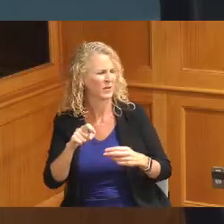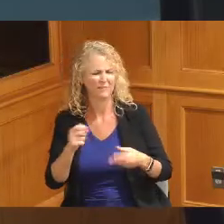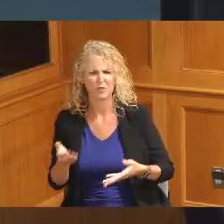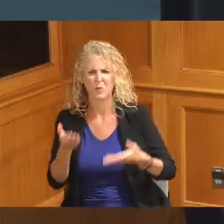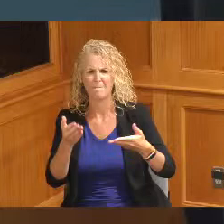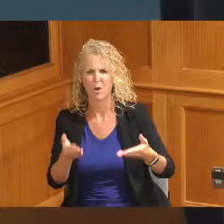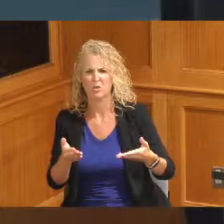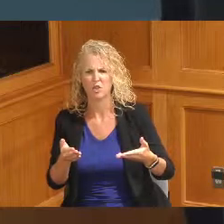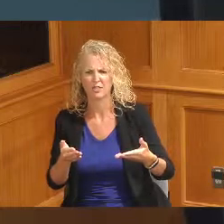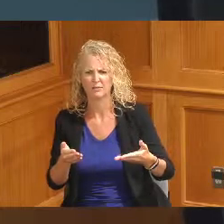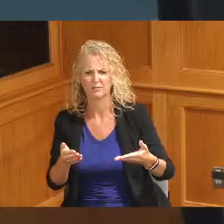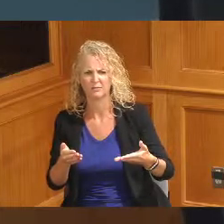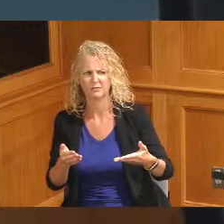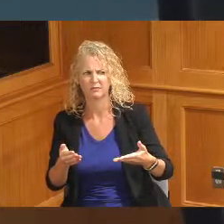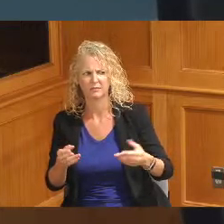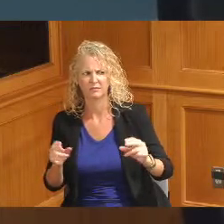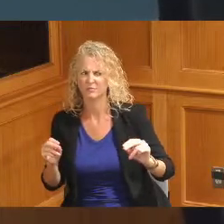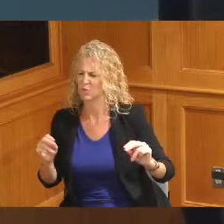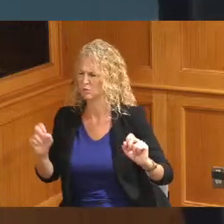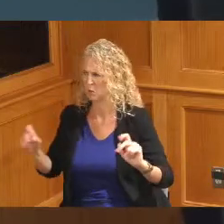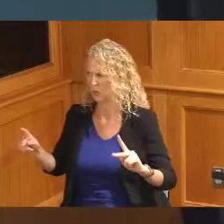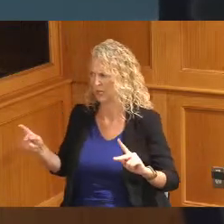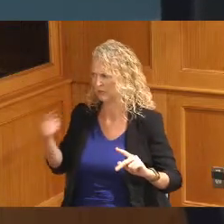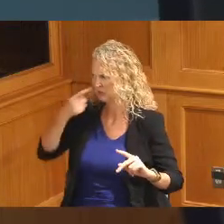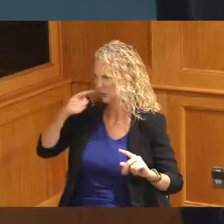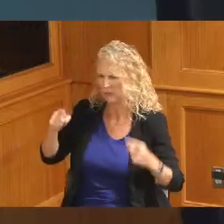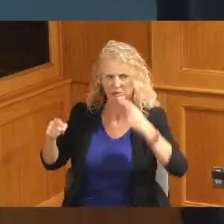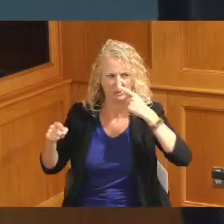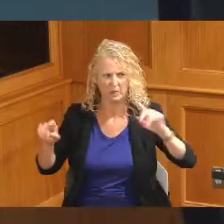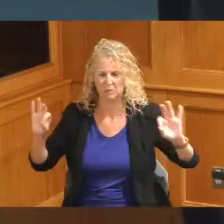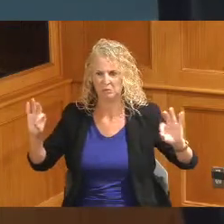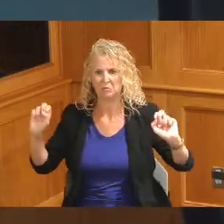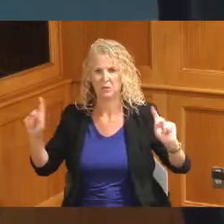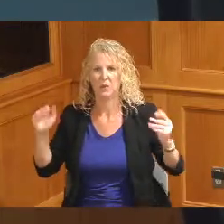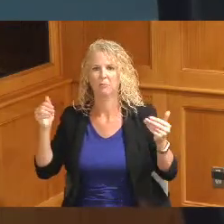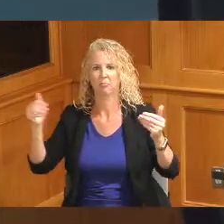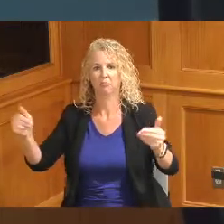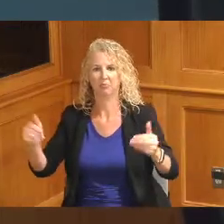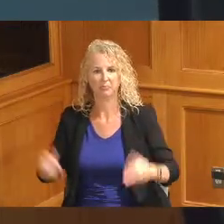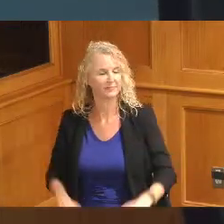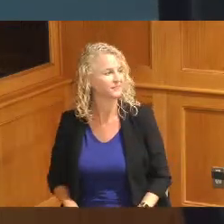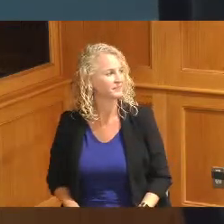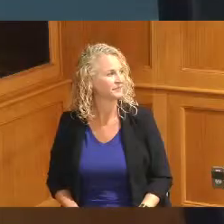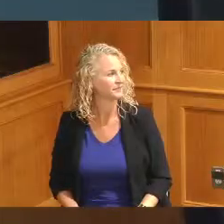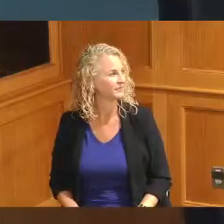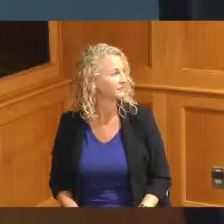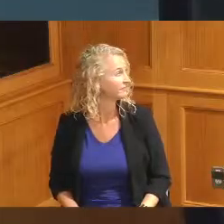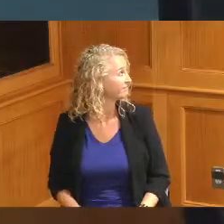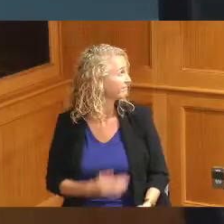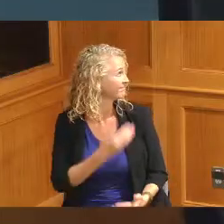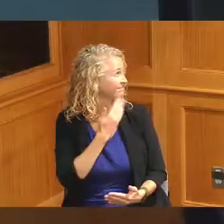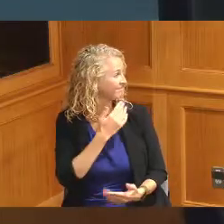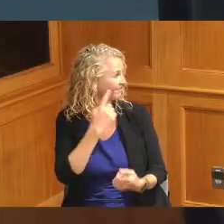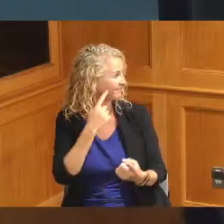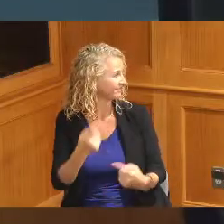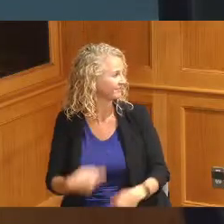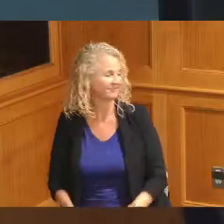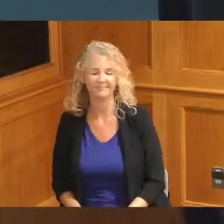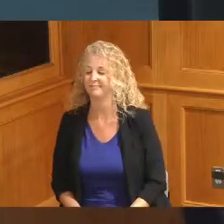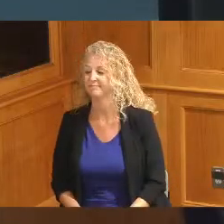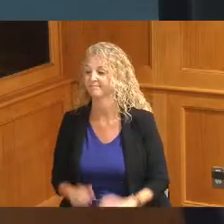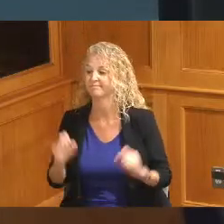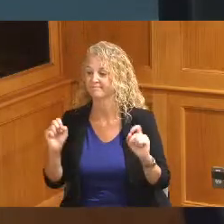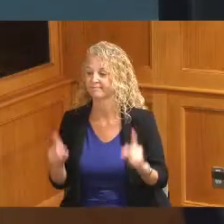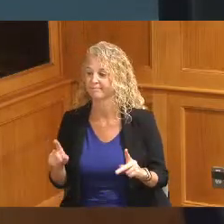that? Okay, is that okay, commissioners? Is that, we agree? Sure. We agree. Okay, thank you. Thank you for being here. Appreciate that. Bye.